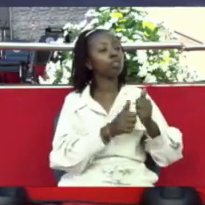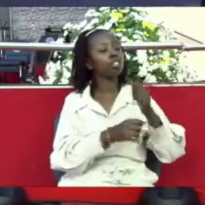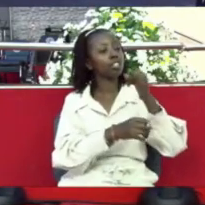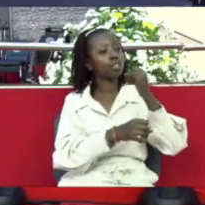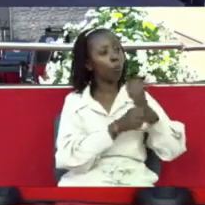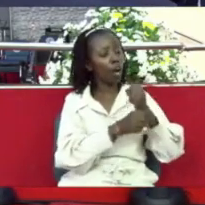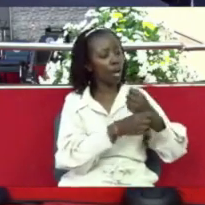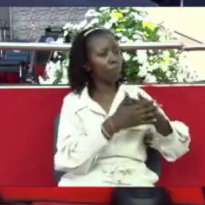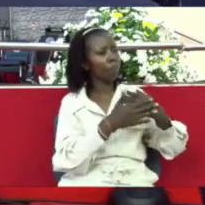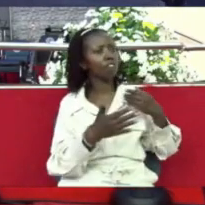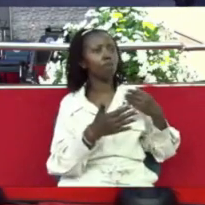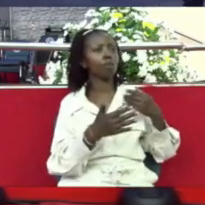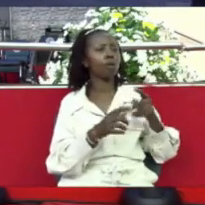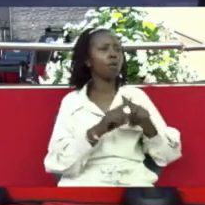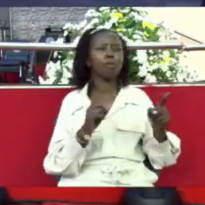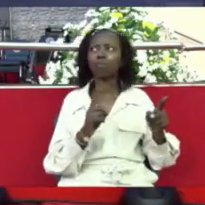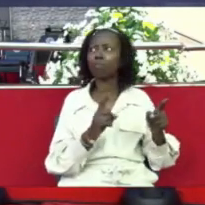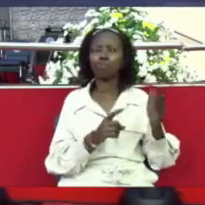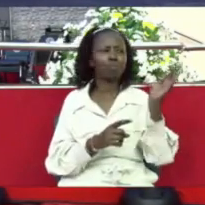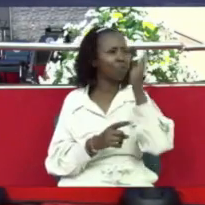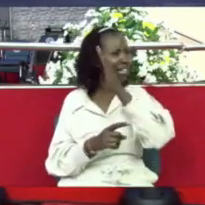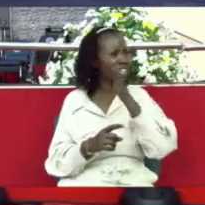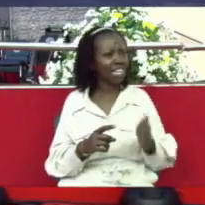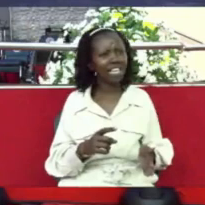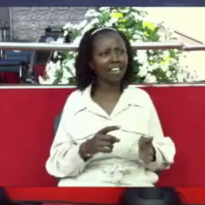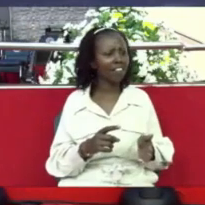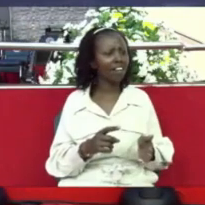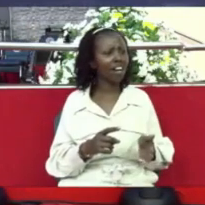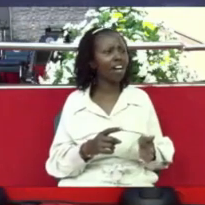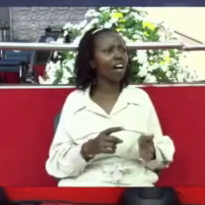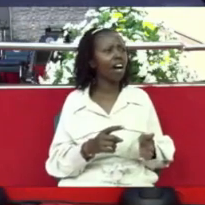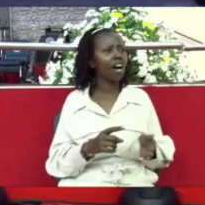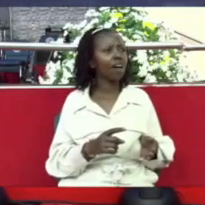But he never dug up his seed again.